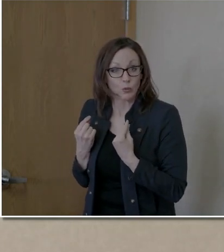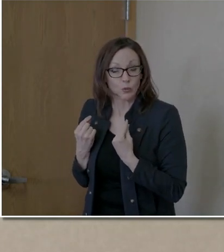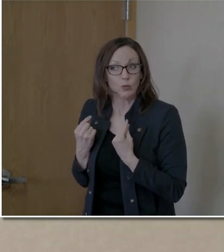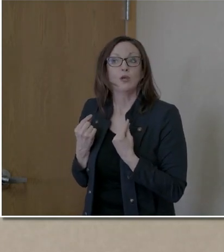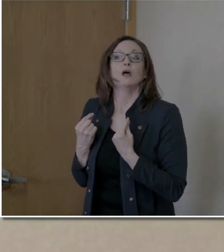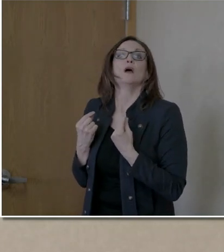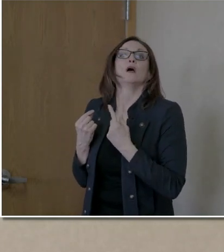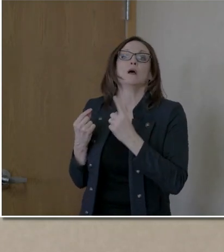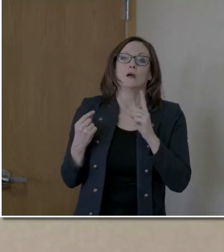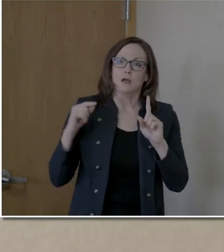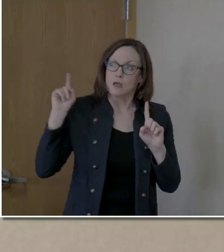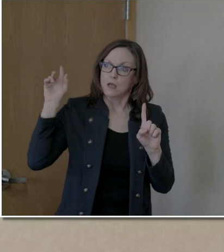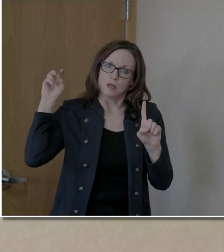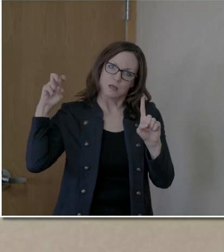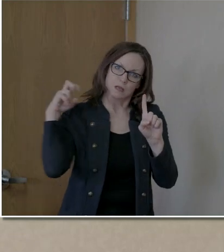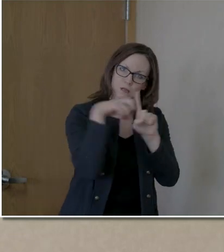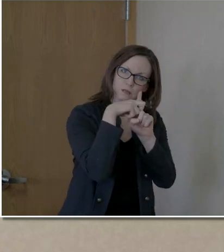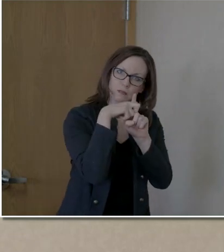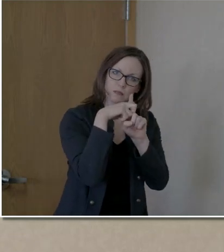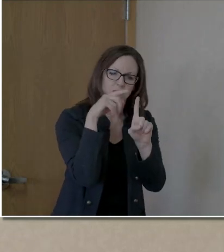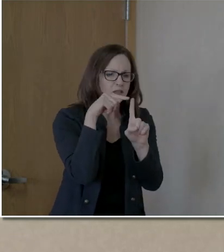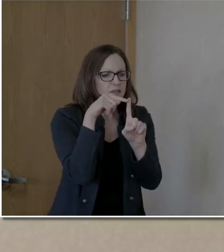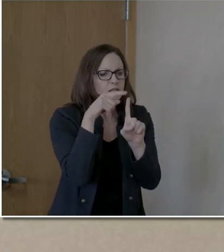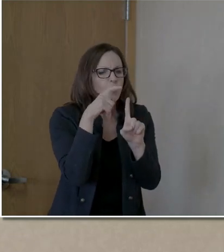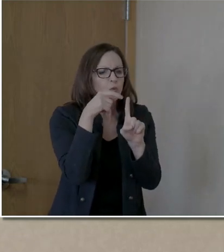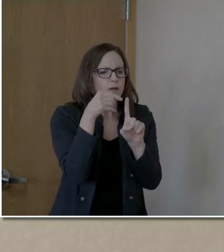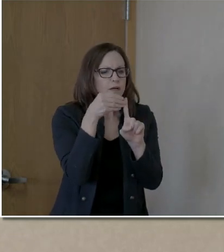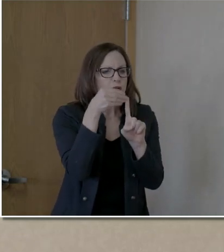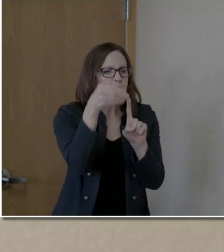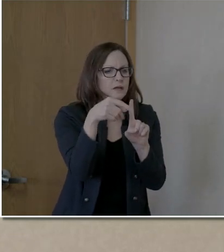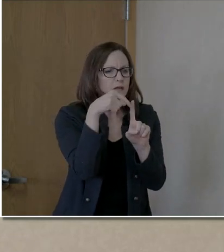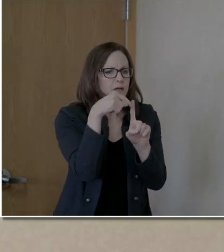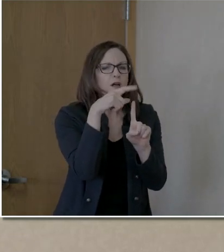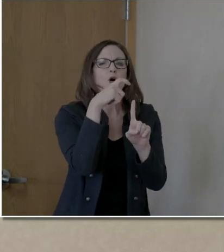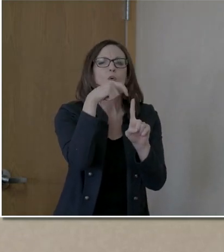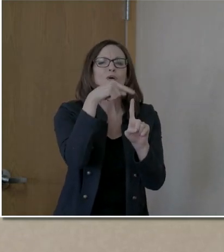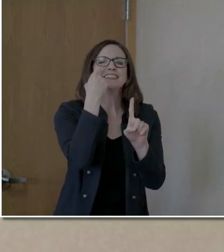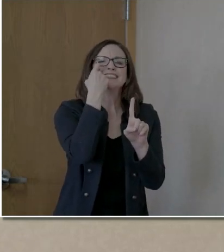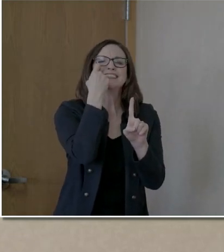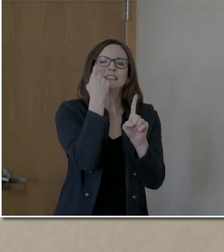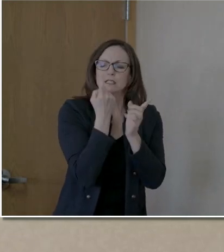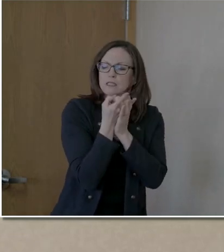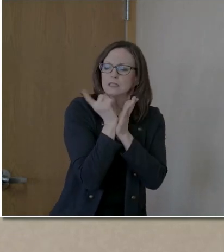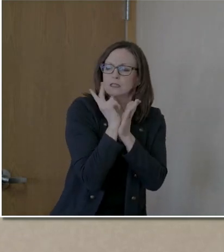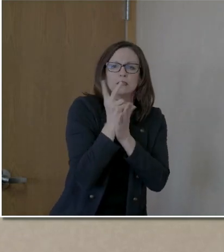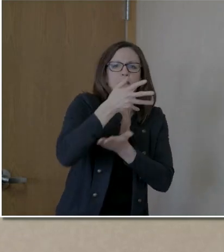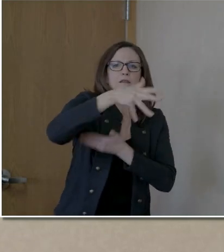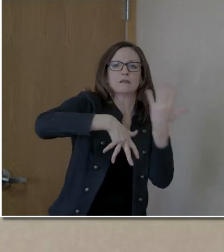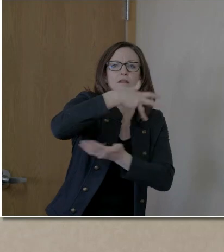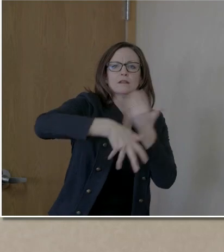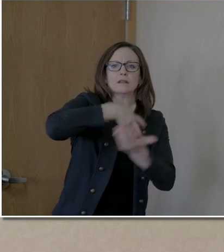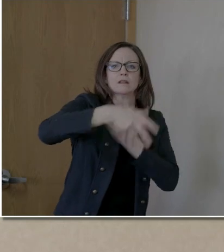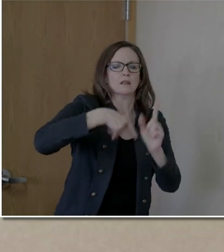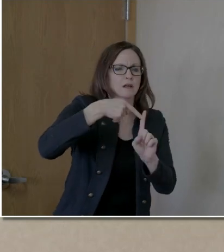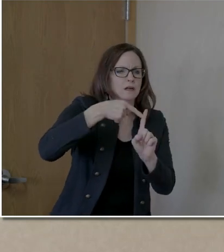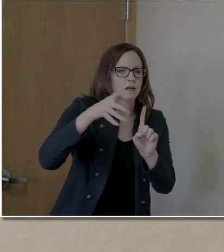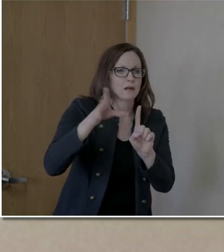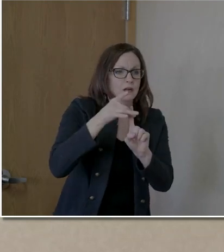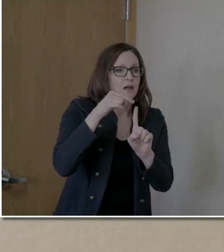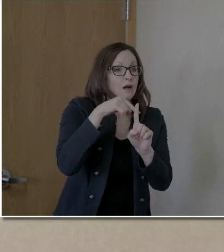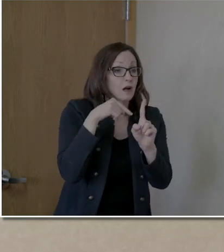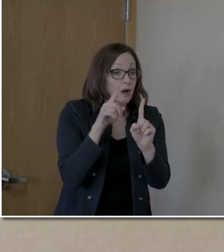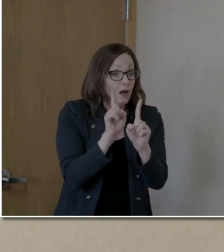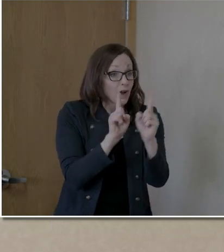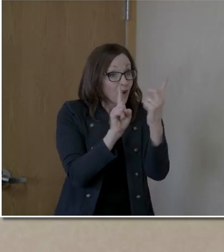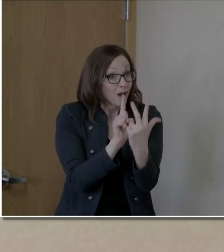I last spoke with our staff last evening, there are 15 people who tested positive for COVID who